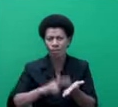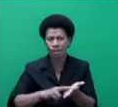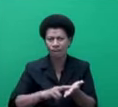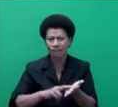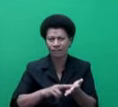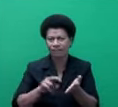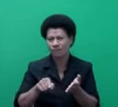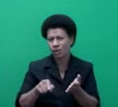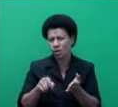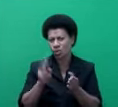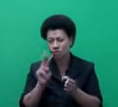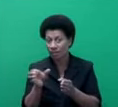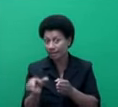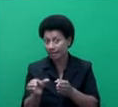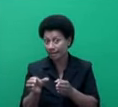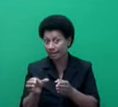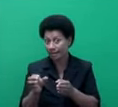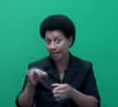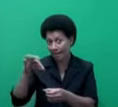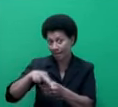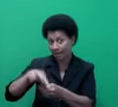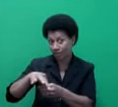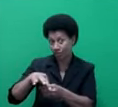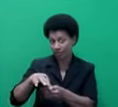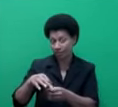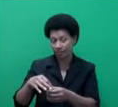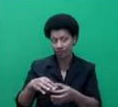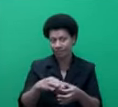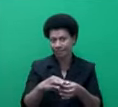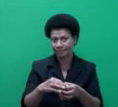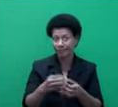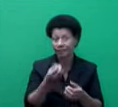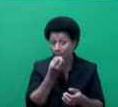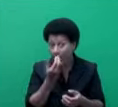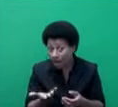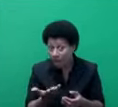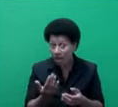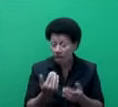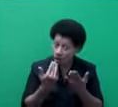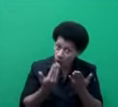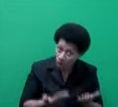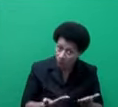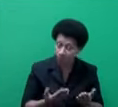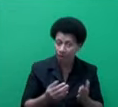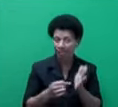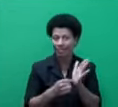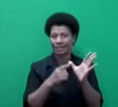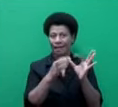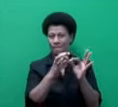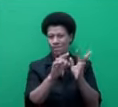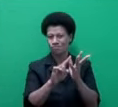of Elections. Just to let the Honorable Tambuya know, the report is on